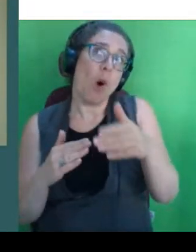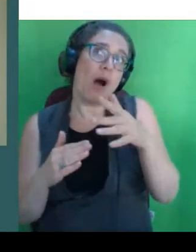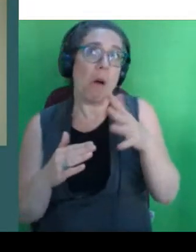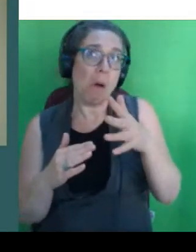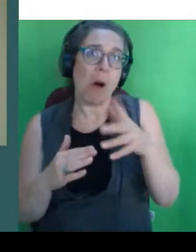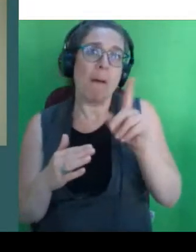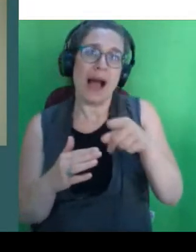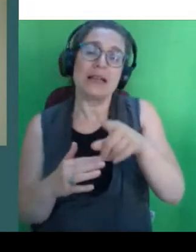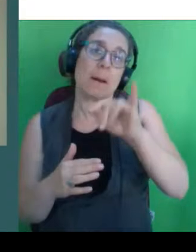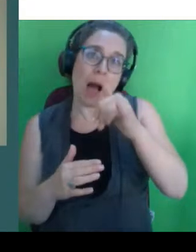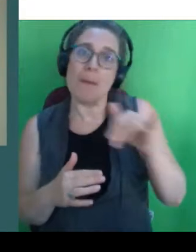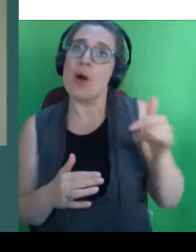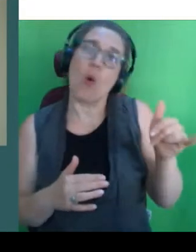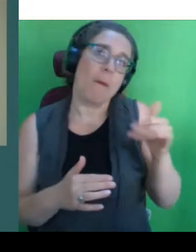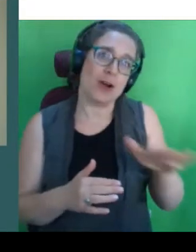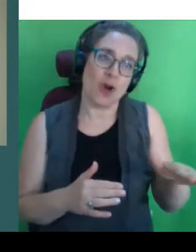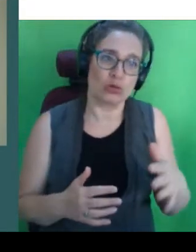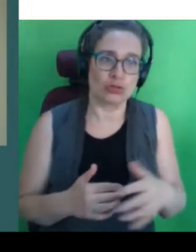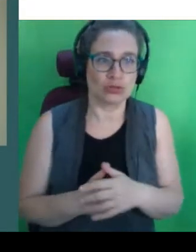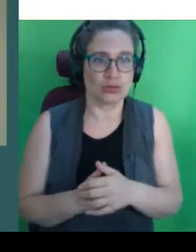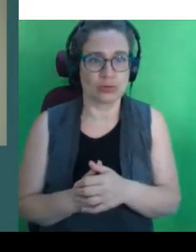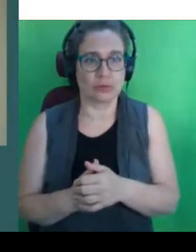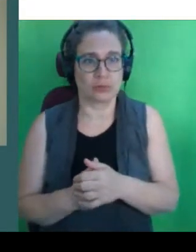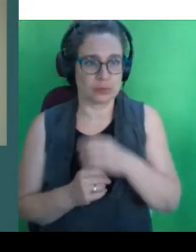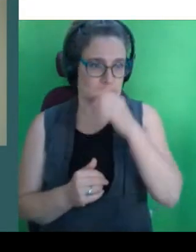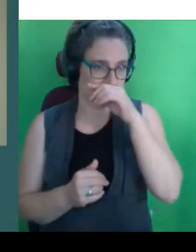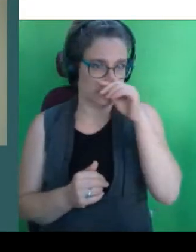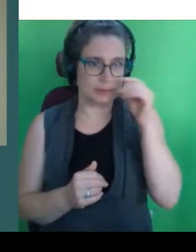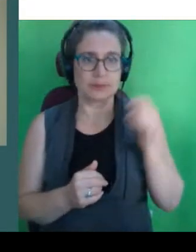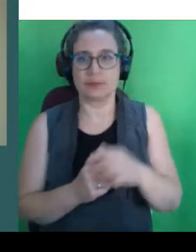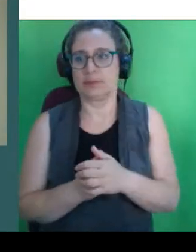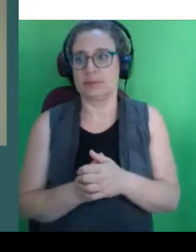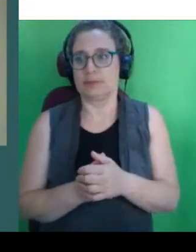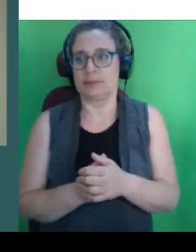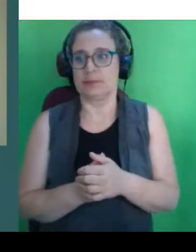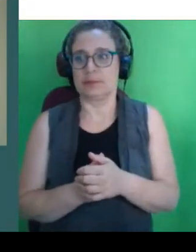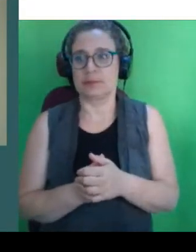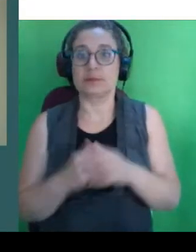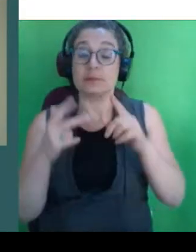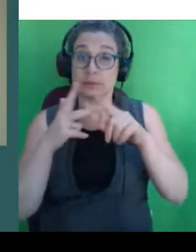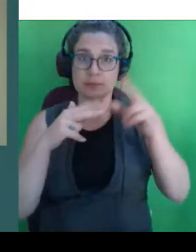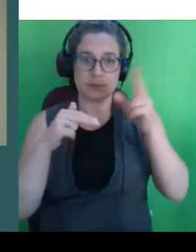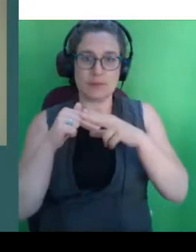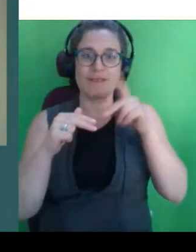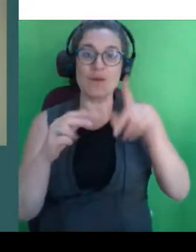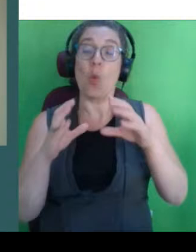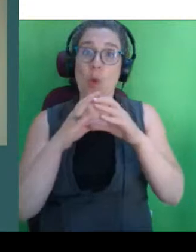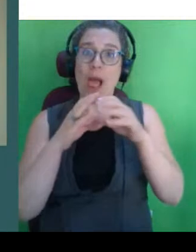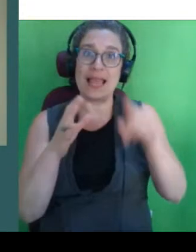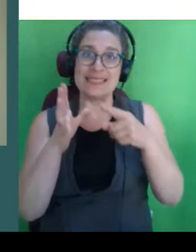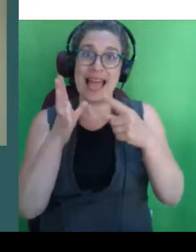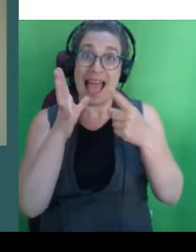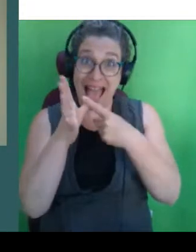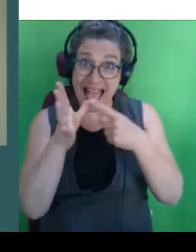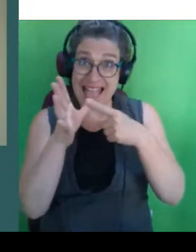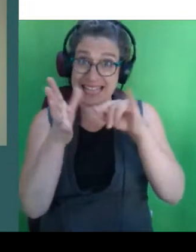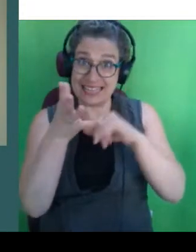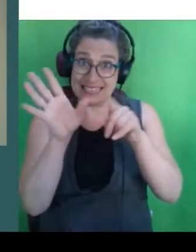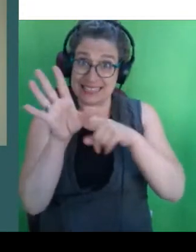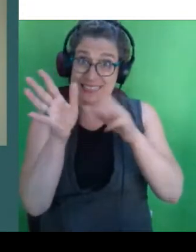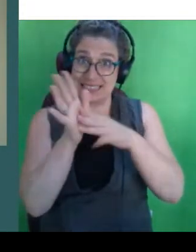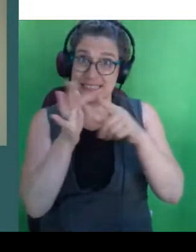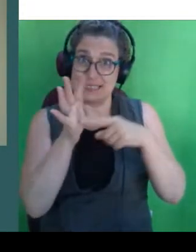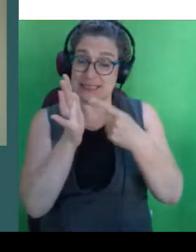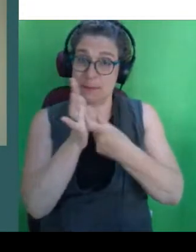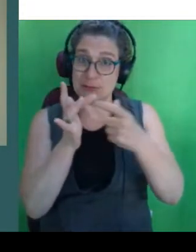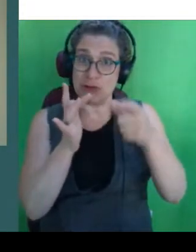Thank you. And keeping on that subject, if a wheel is asymmetric, how do you measure it? Do you take the largest diameter